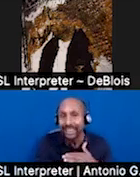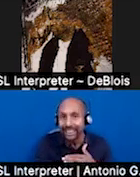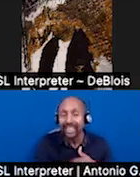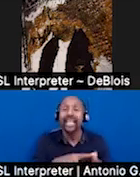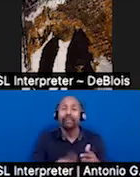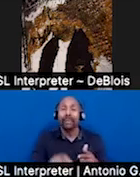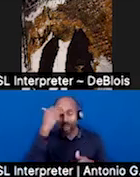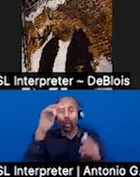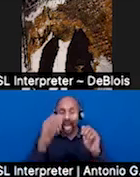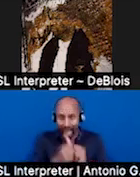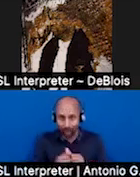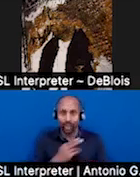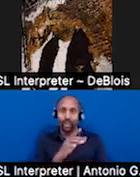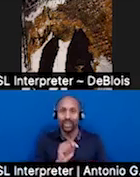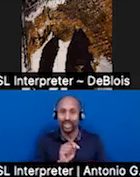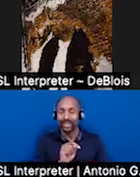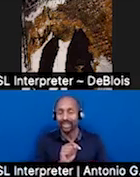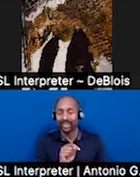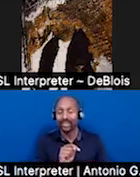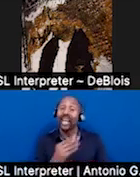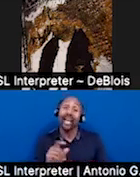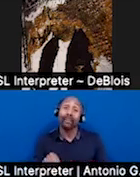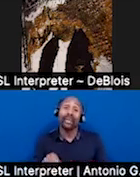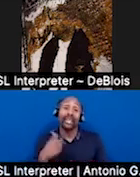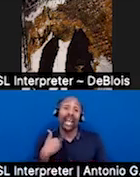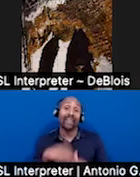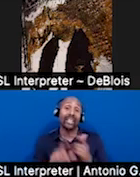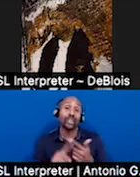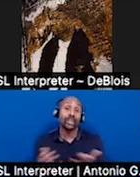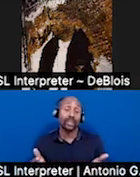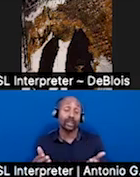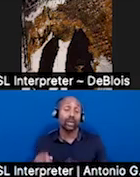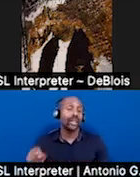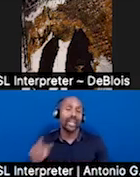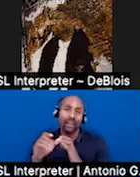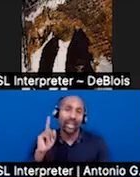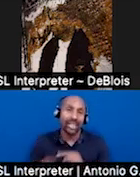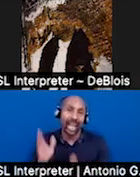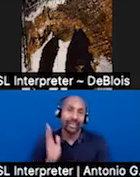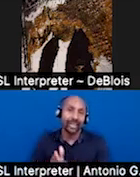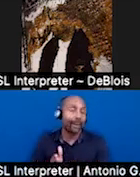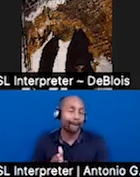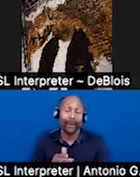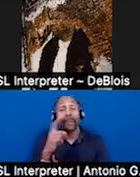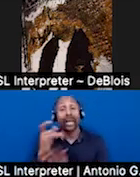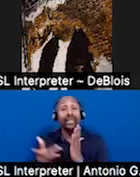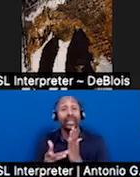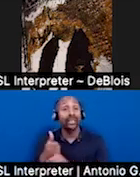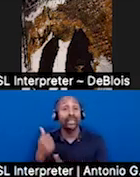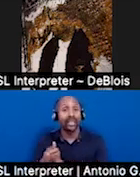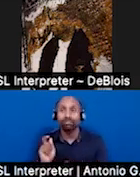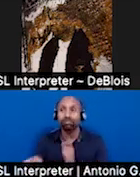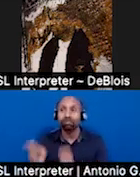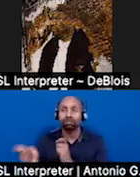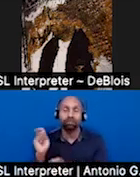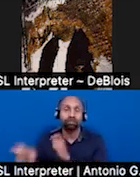And so I think that's why it's so important that this conversation doesn't end. Technology is evolving every day, and we all